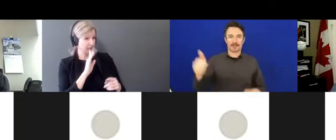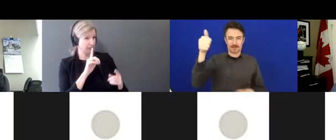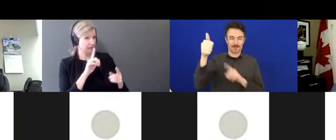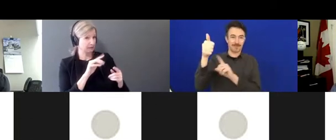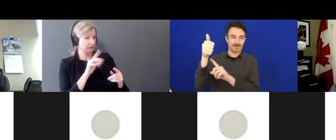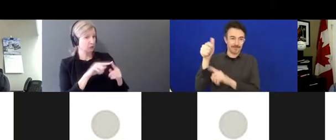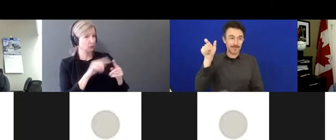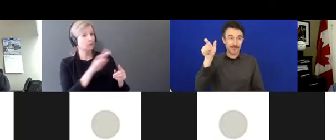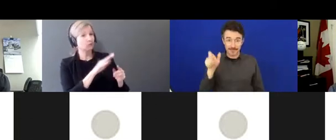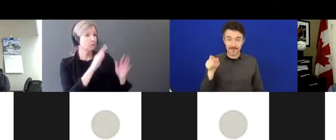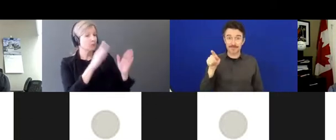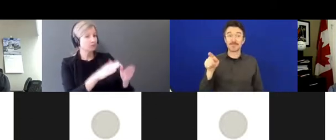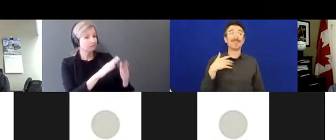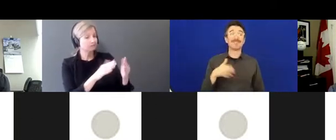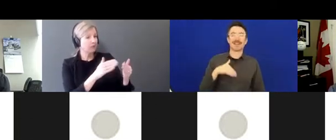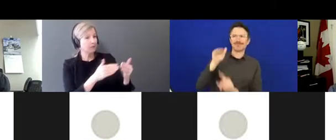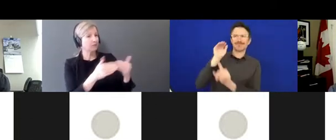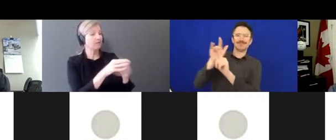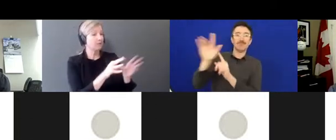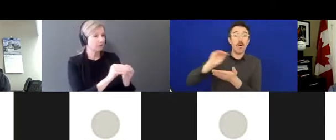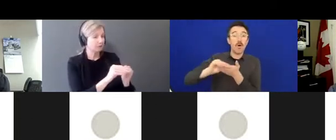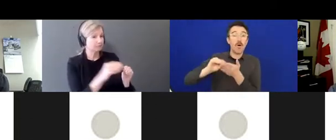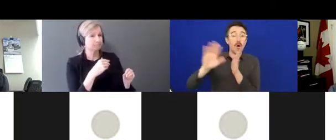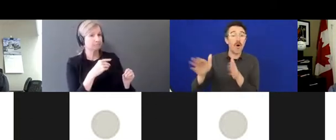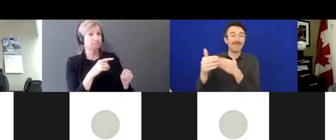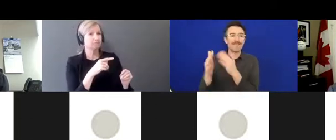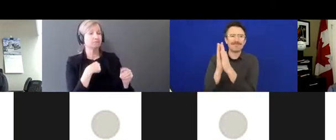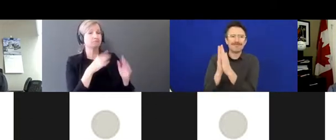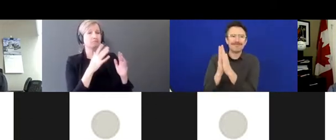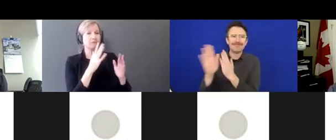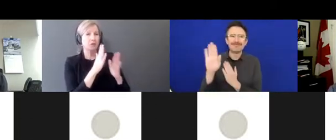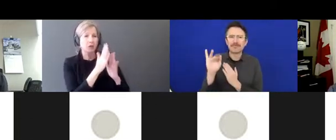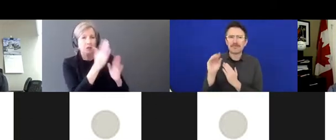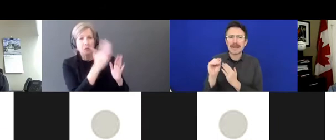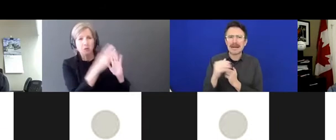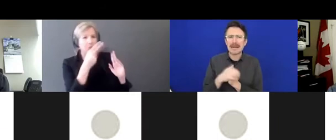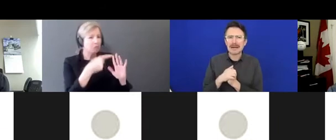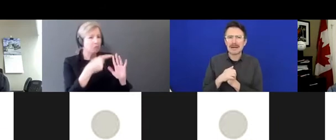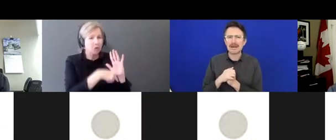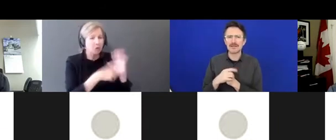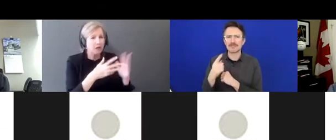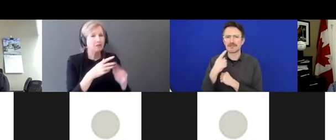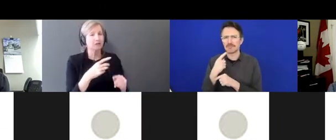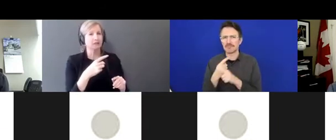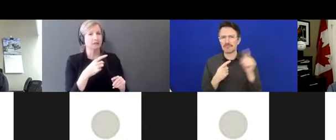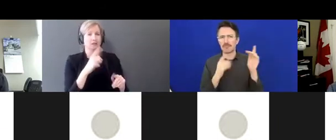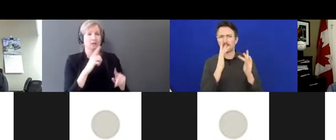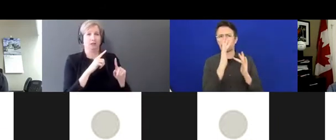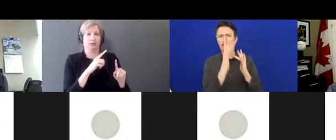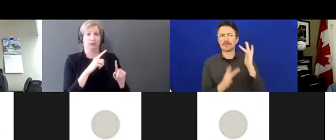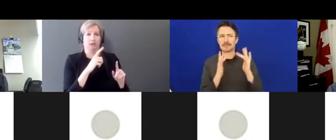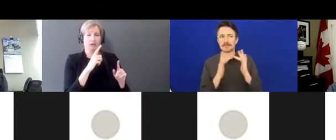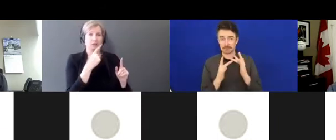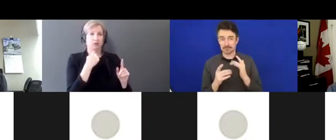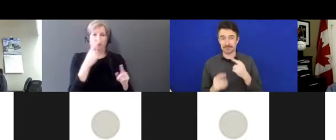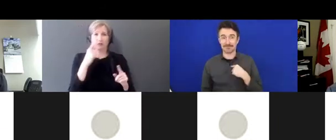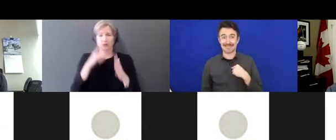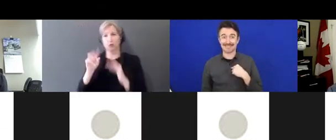a biography, I was referred to the website. And I've been in enough meetings with Minister Qualtrough to